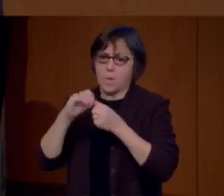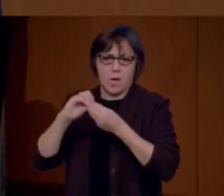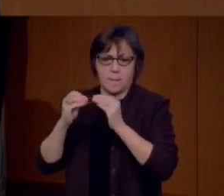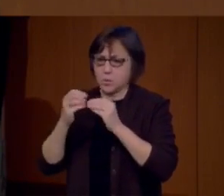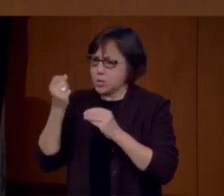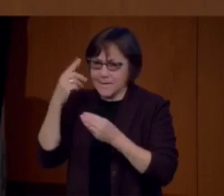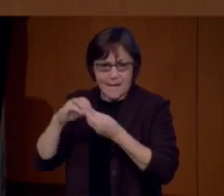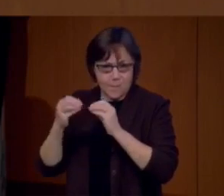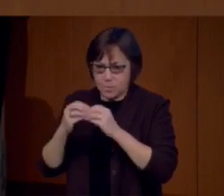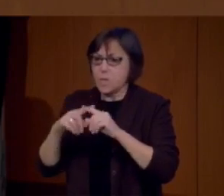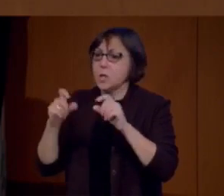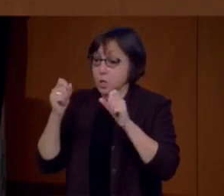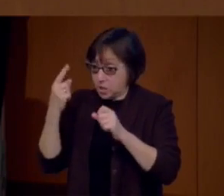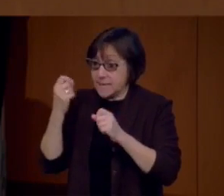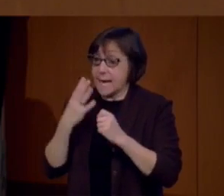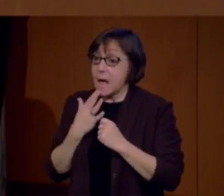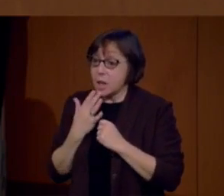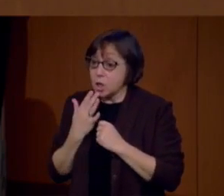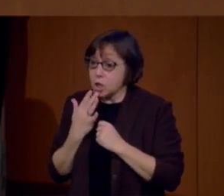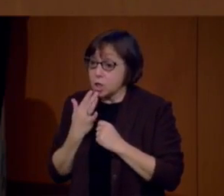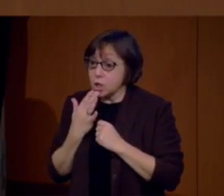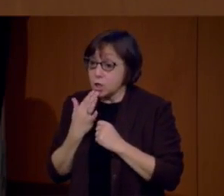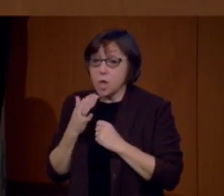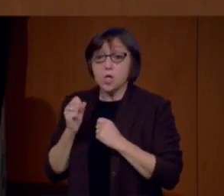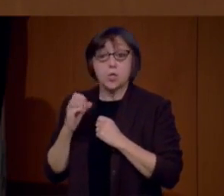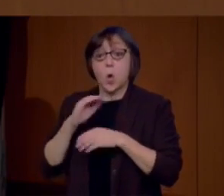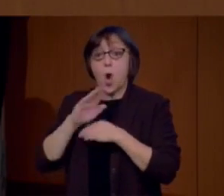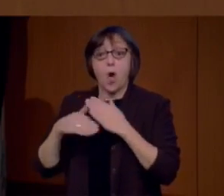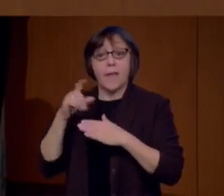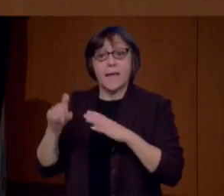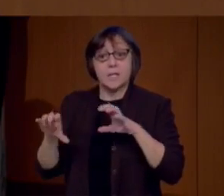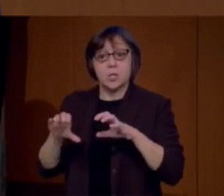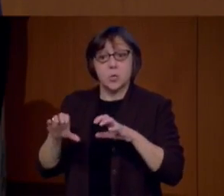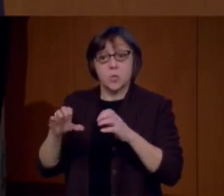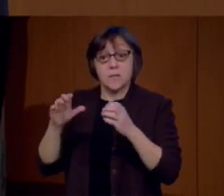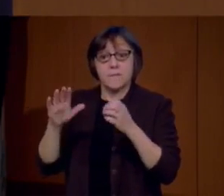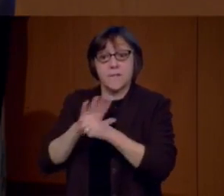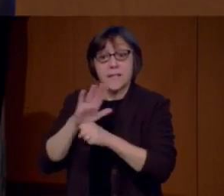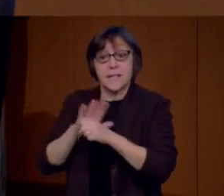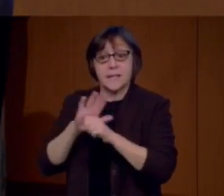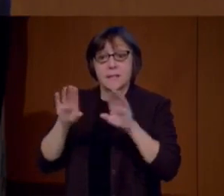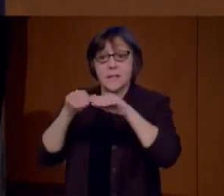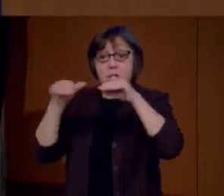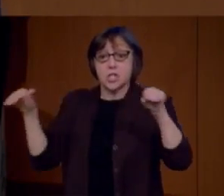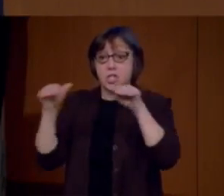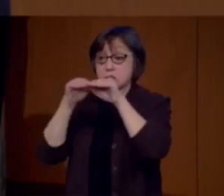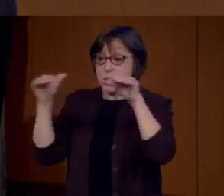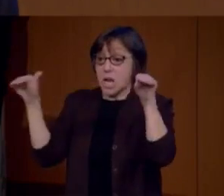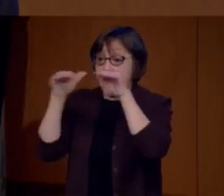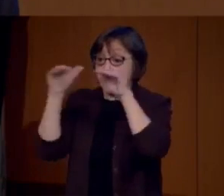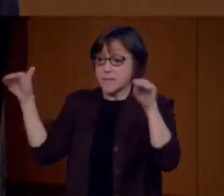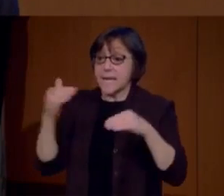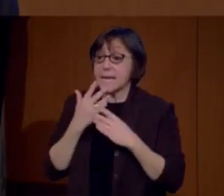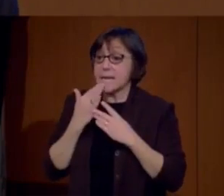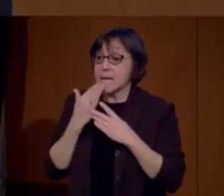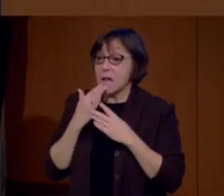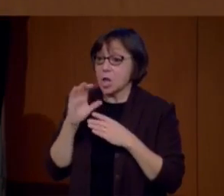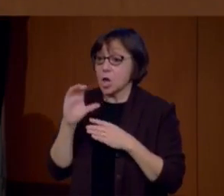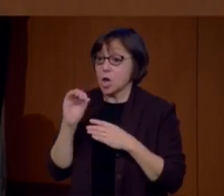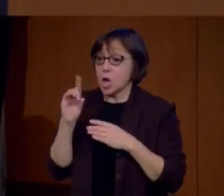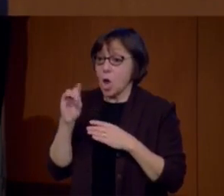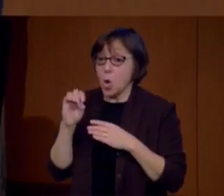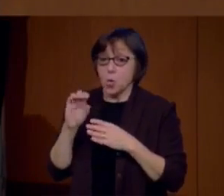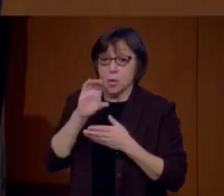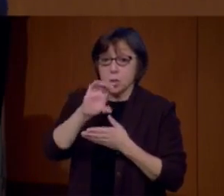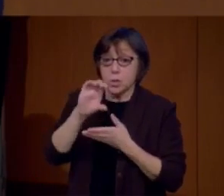understand numbers, but he could understand colors. So all they had to do for him filling all the shelves and stuff was just put things in color-coded, and